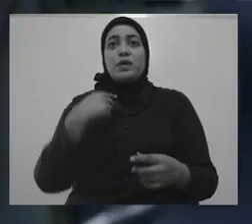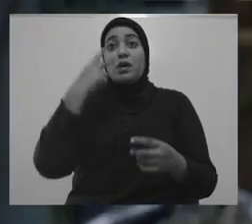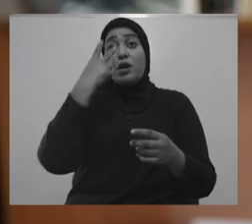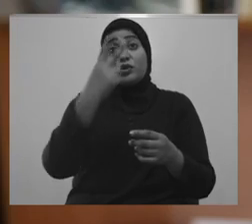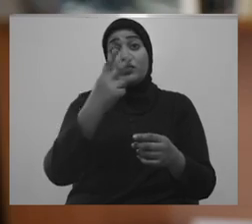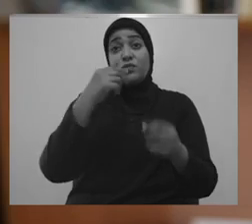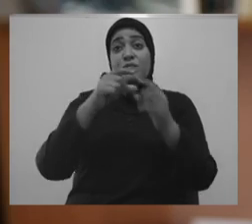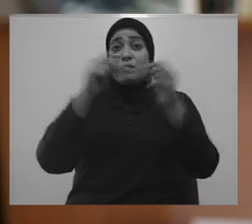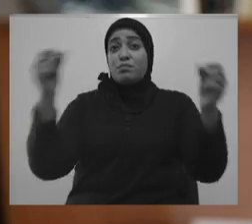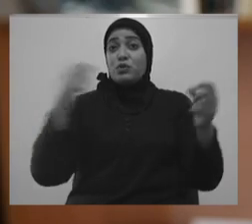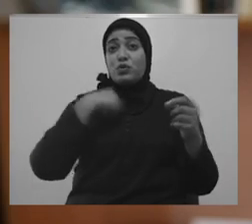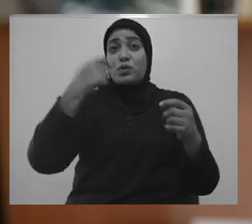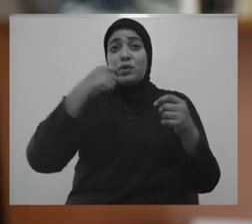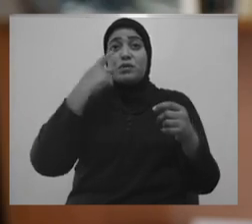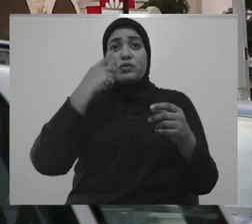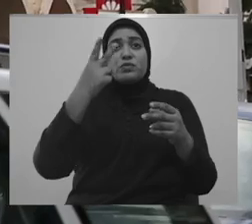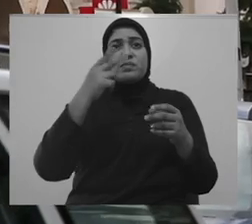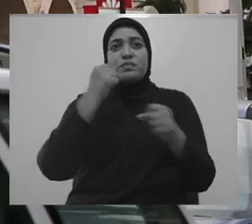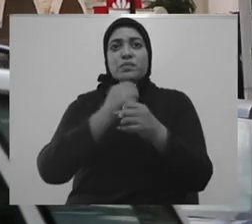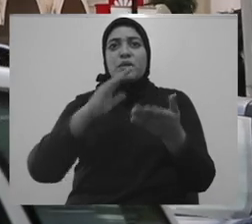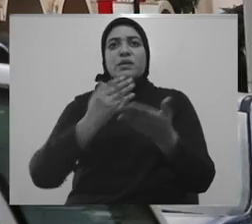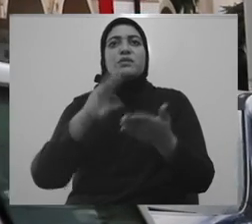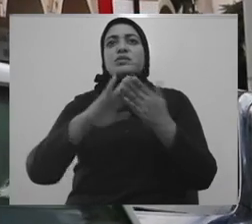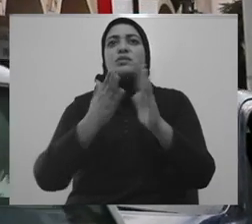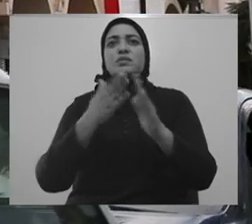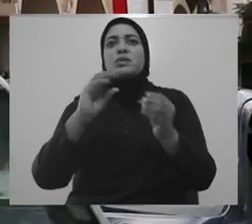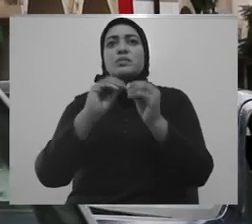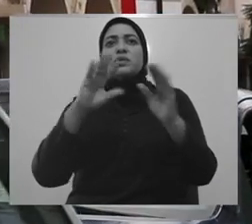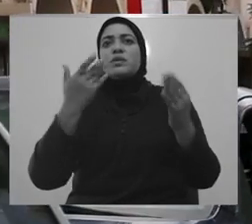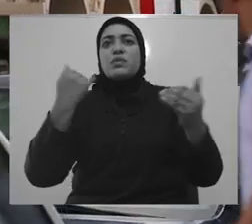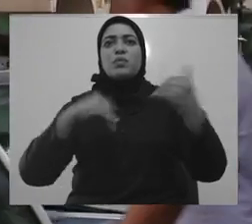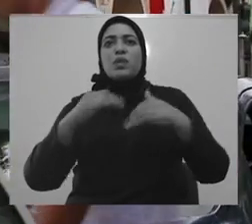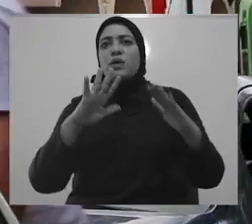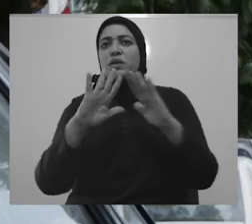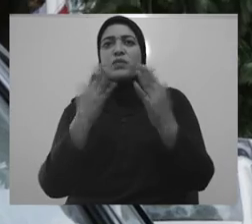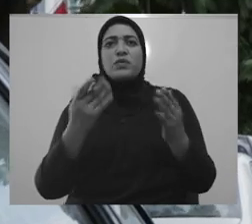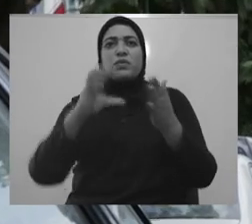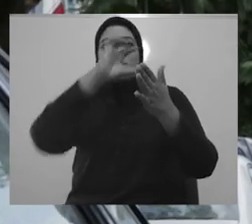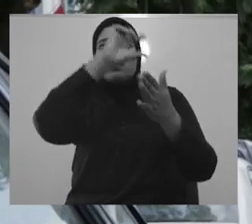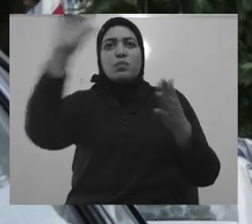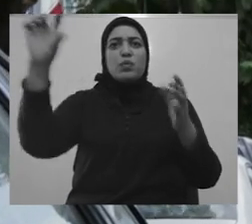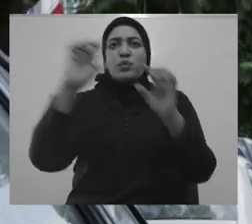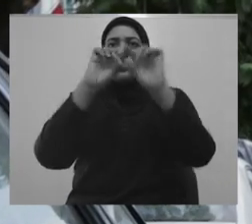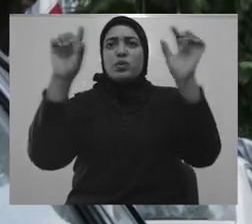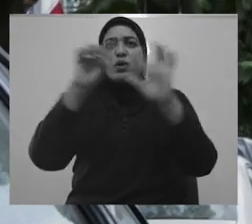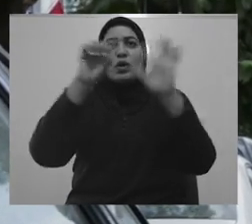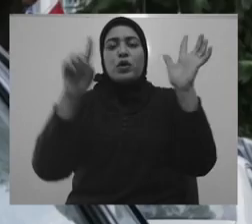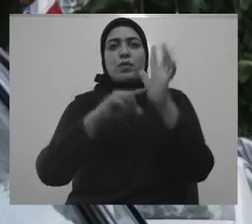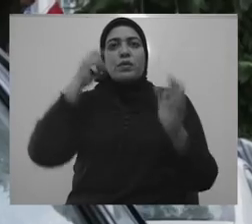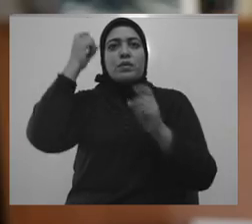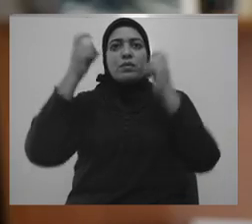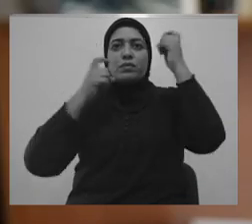In the context of Decide we have also elaborated a research on social protection, which is a very important theme for disabled